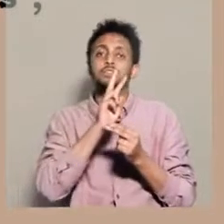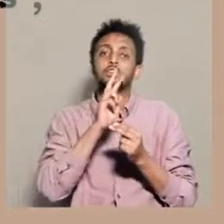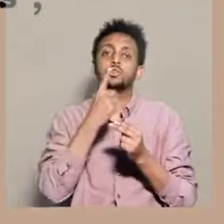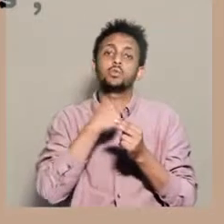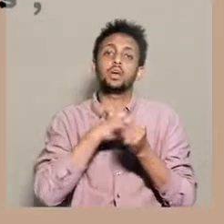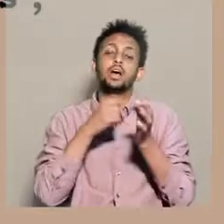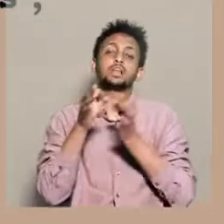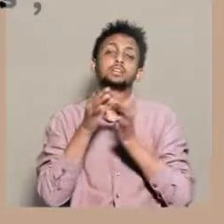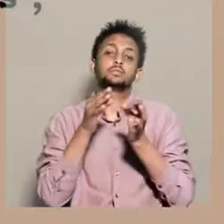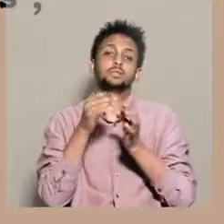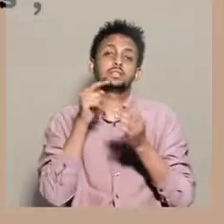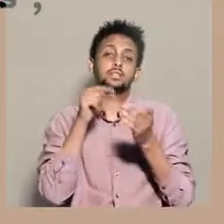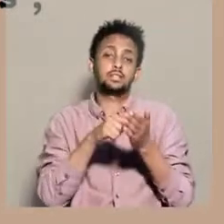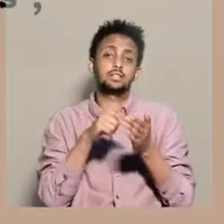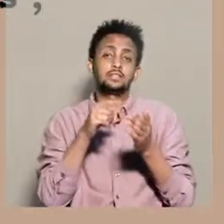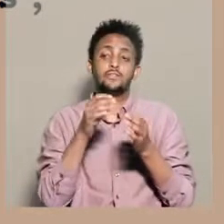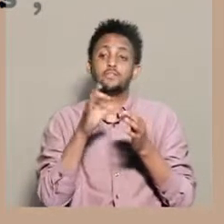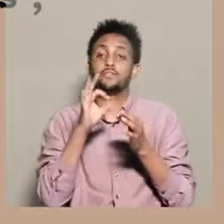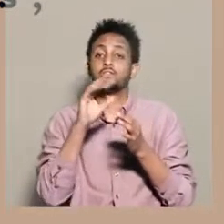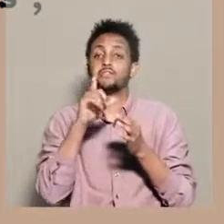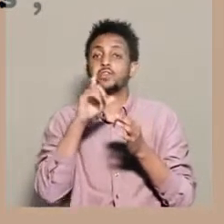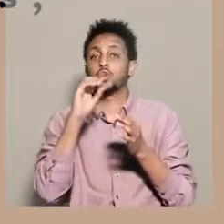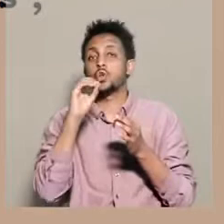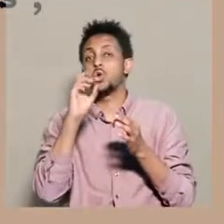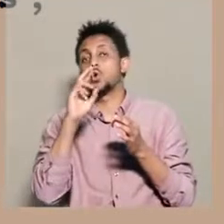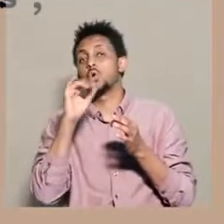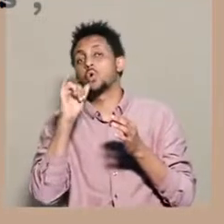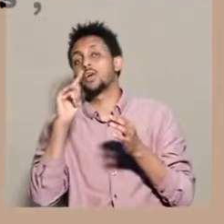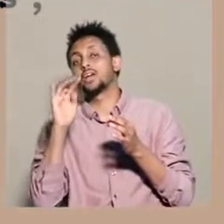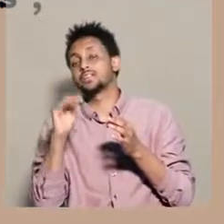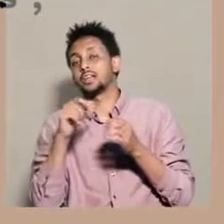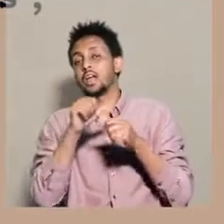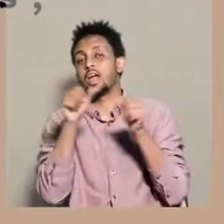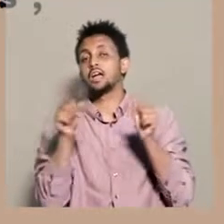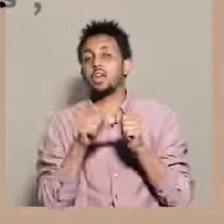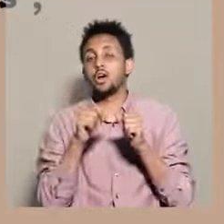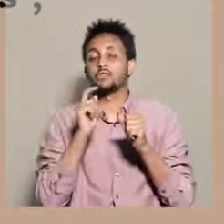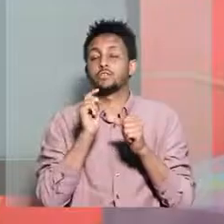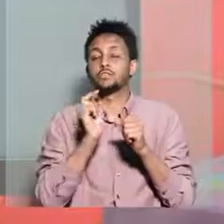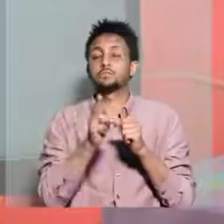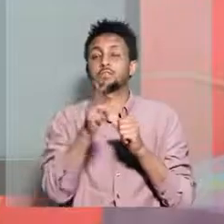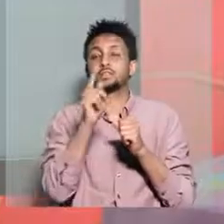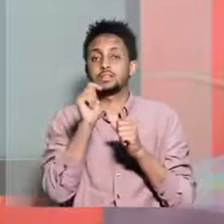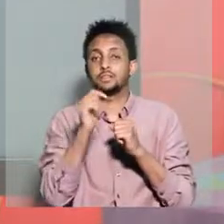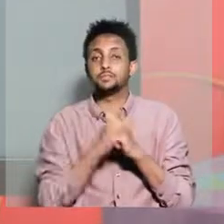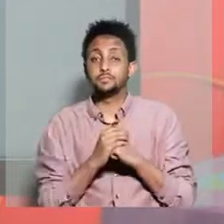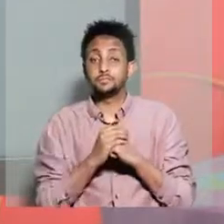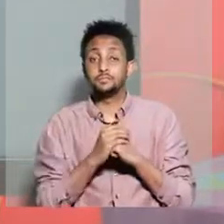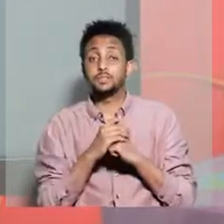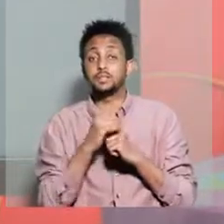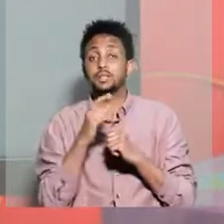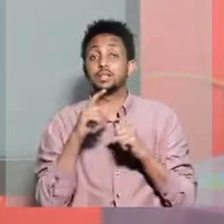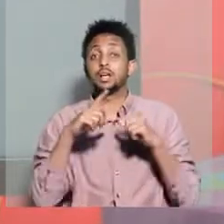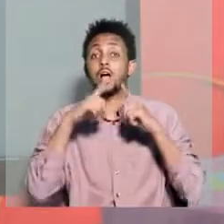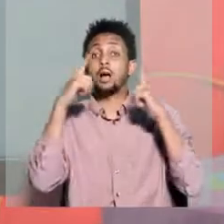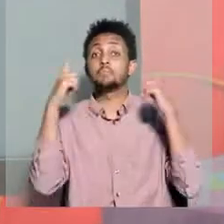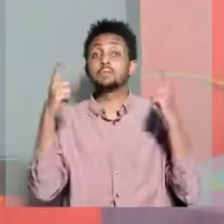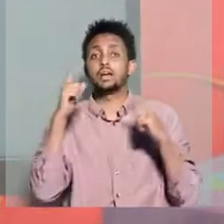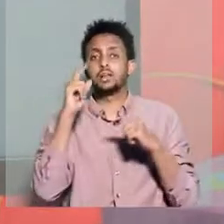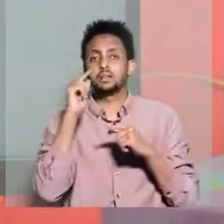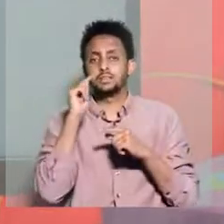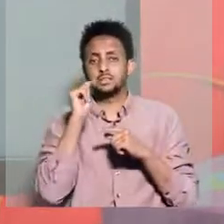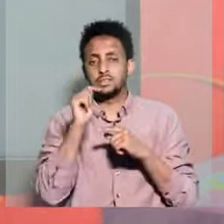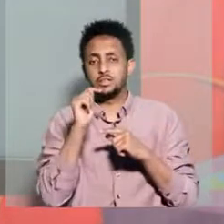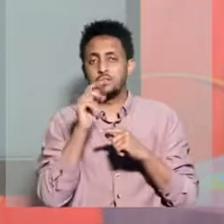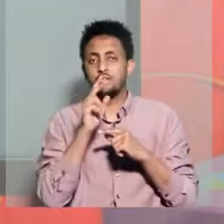can express this flow rate as area times speed V. Here it says capital V,